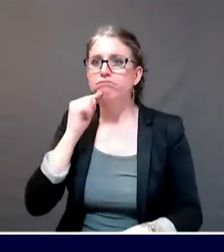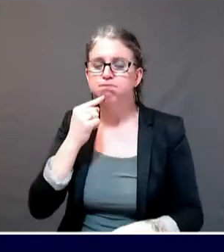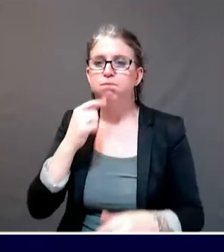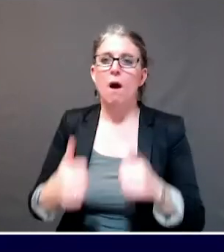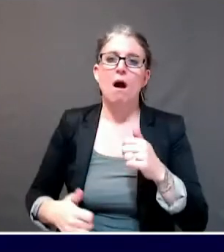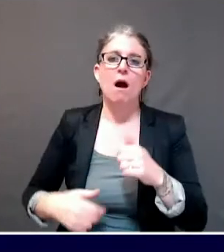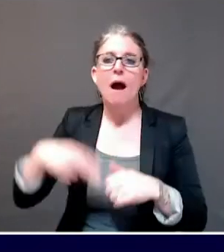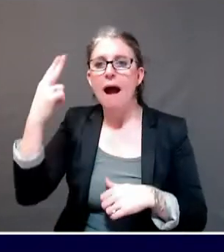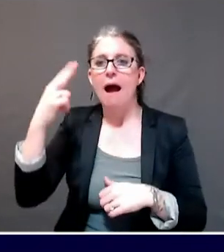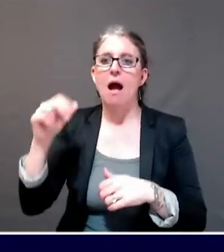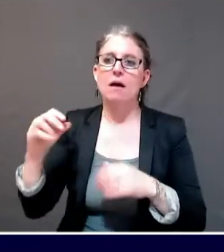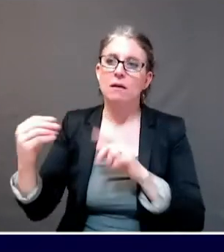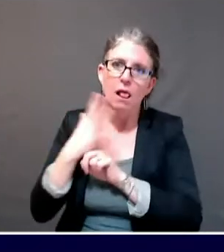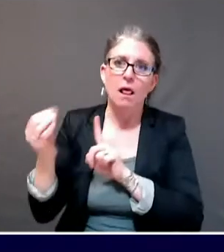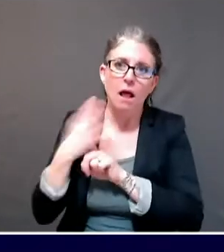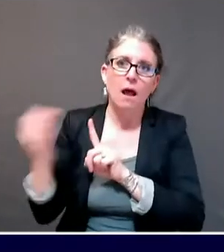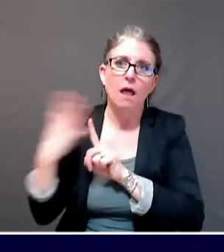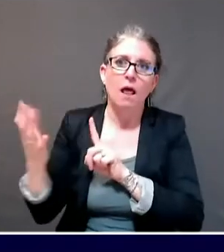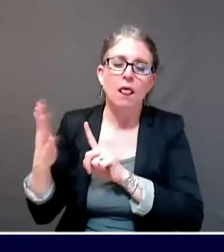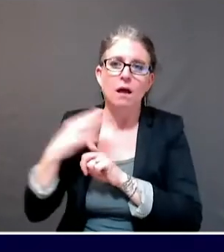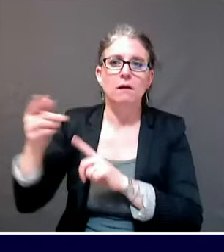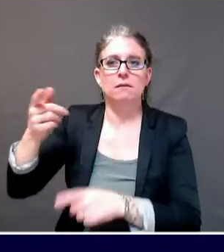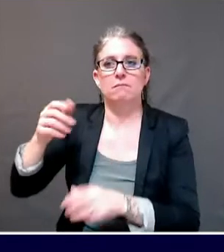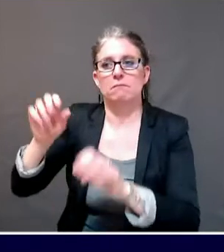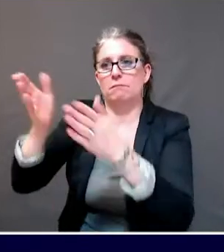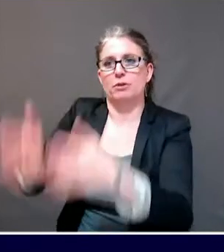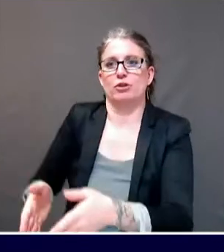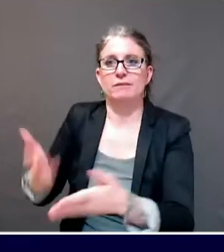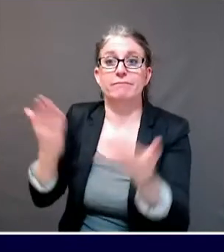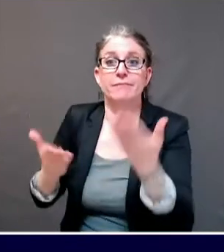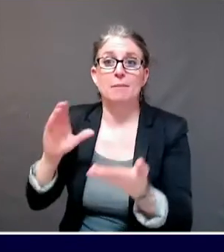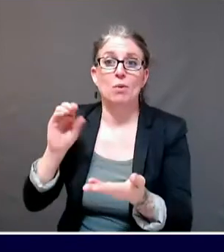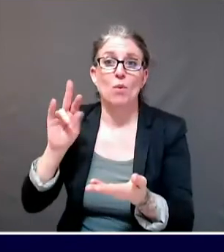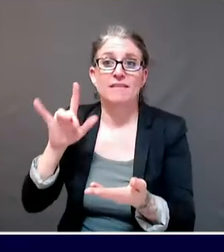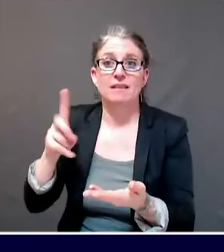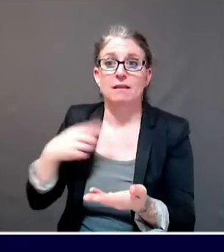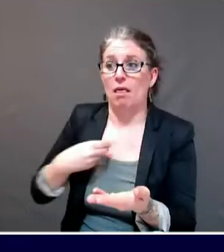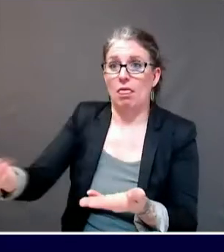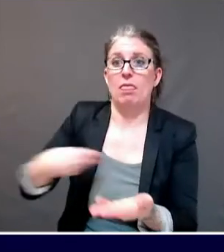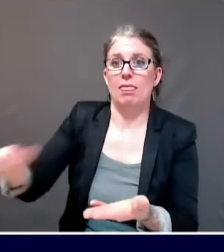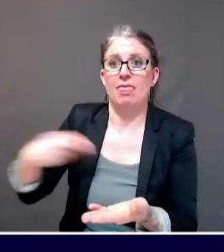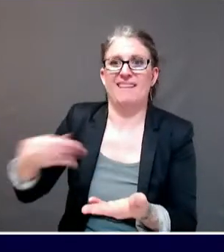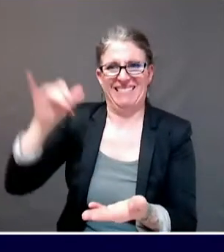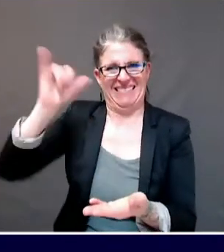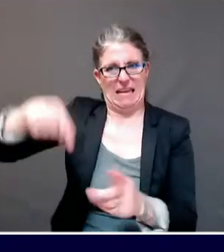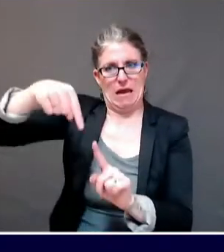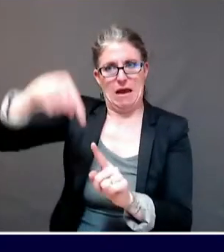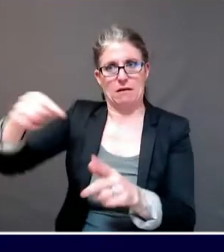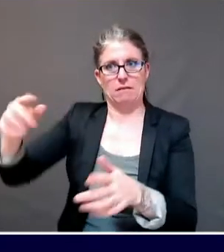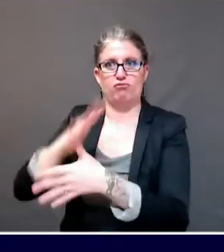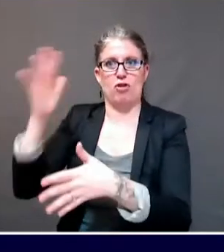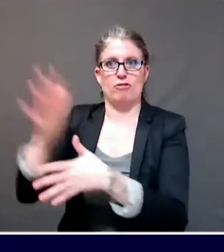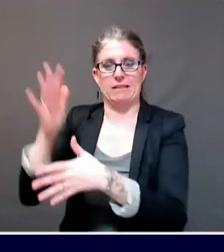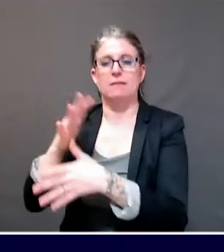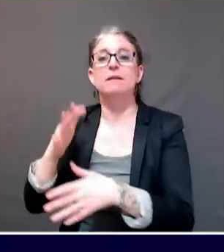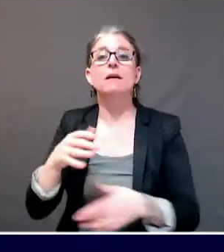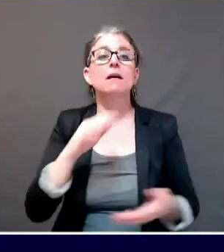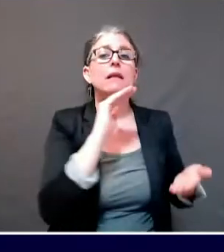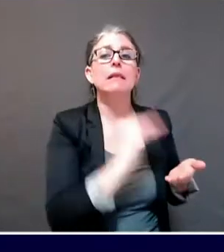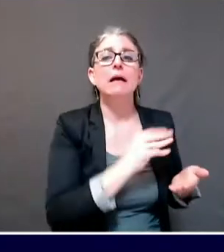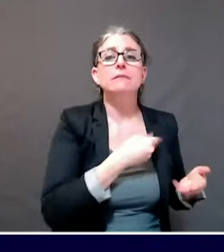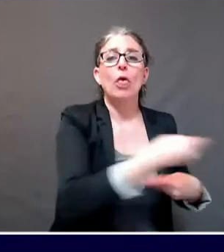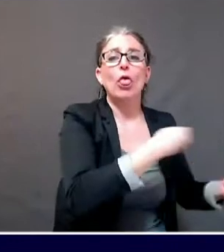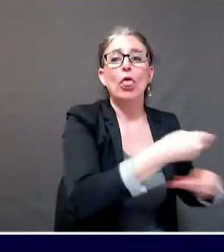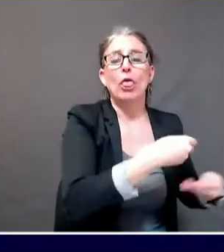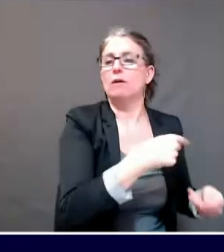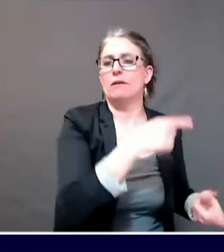are still, we're in week 4 of 1A, and it's going to take us still several more weeks just to move through